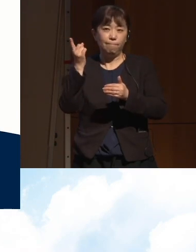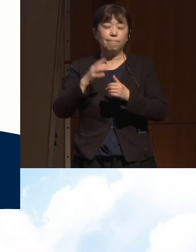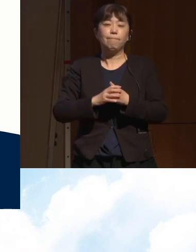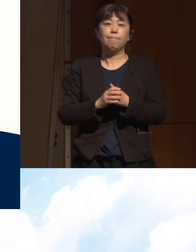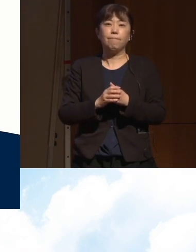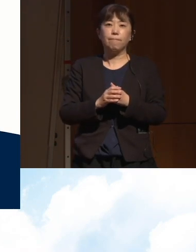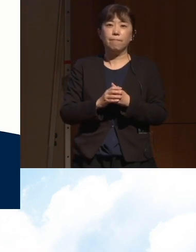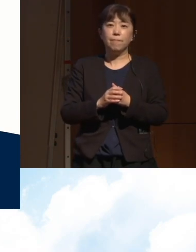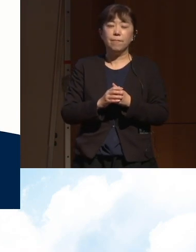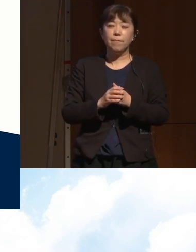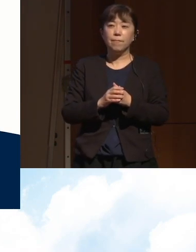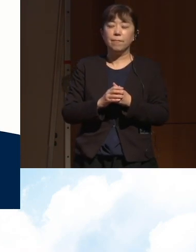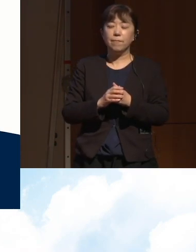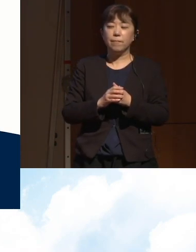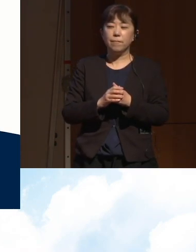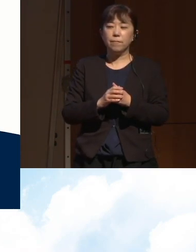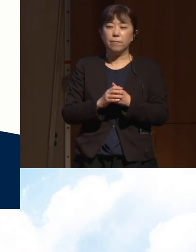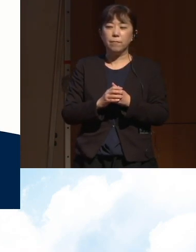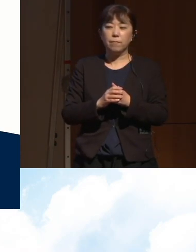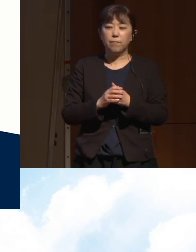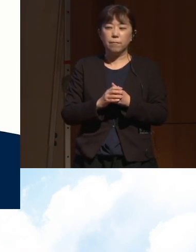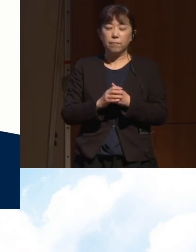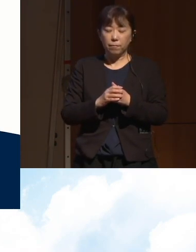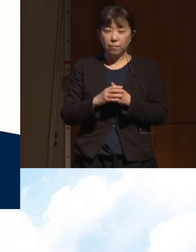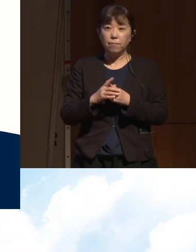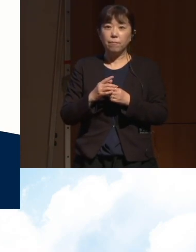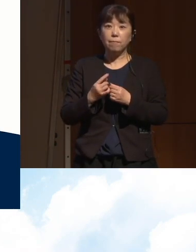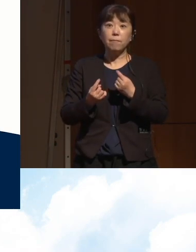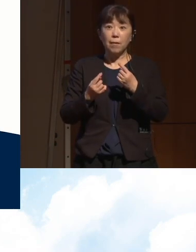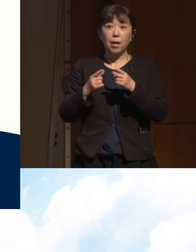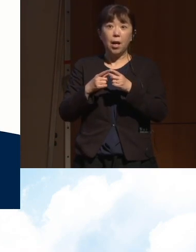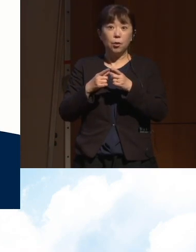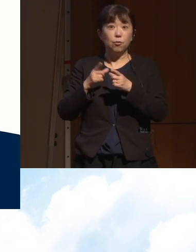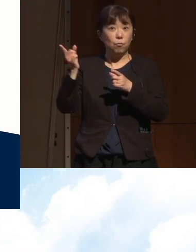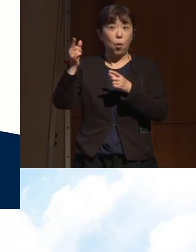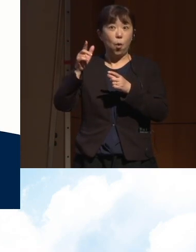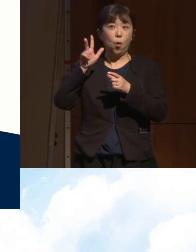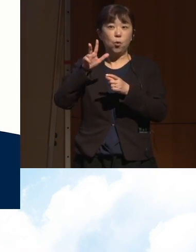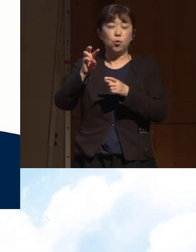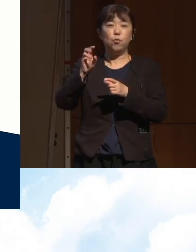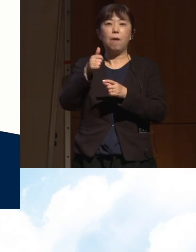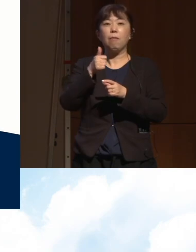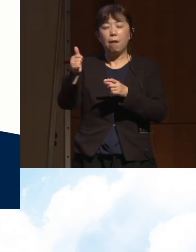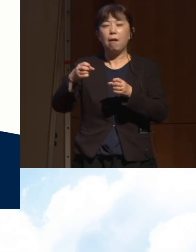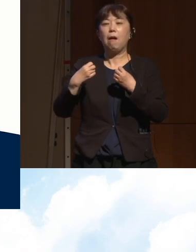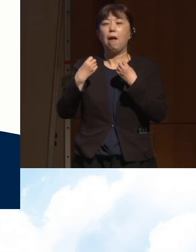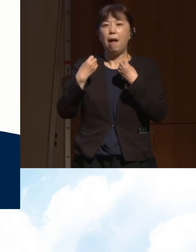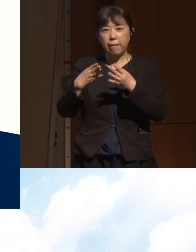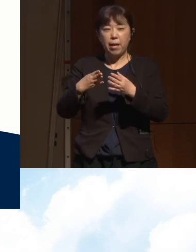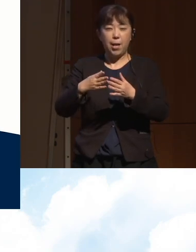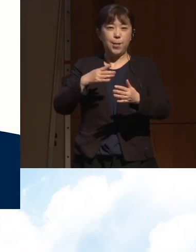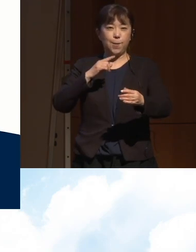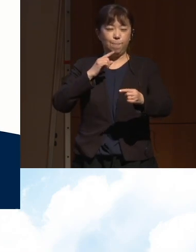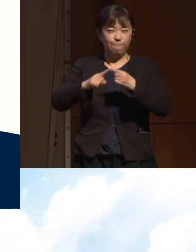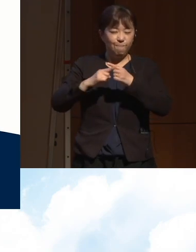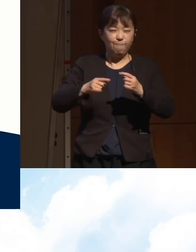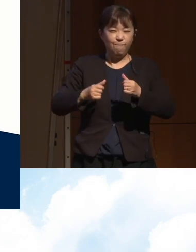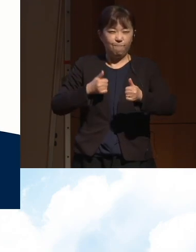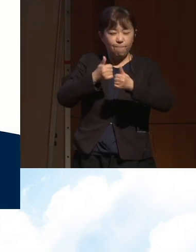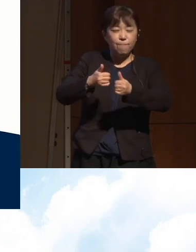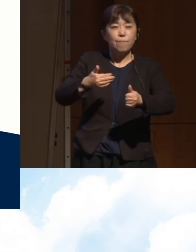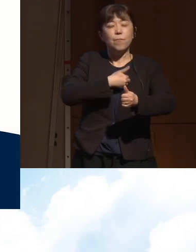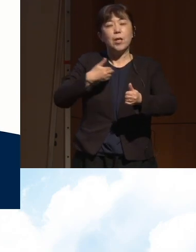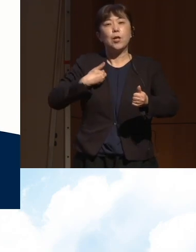through the wastewater surveillance, creating a vaccine in the Kigali facility, and then testing it against the clock through the Rwanda Biomedical